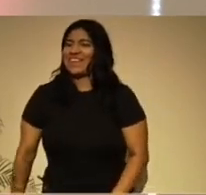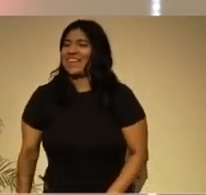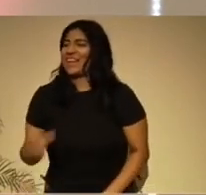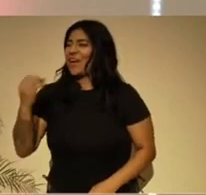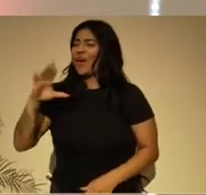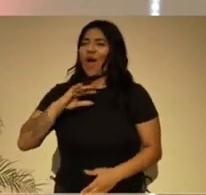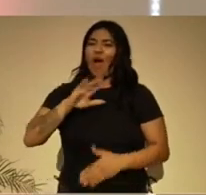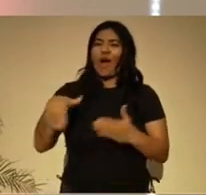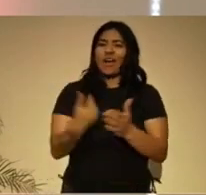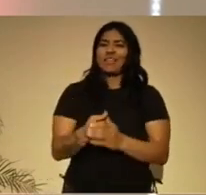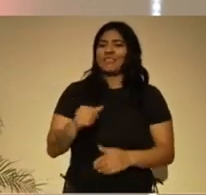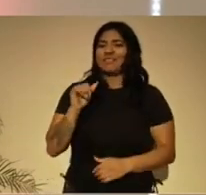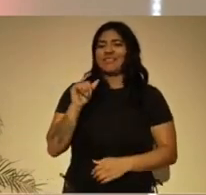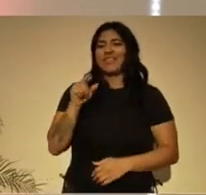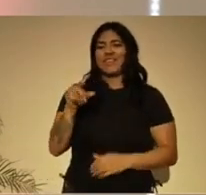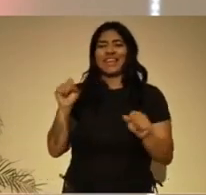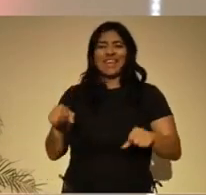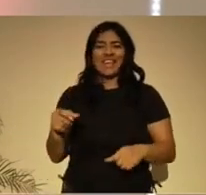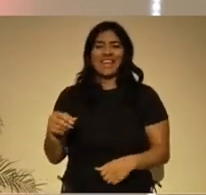or all you can eat sushi,